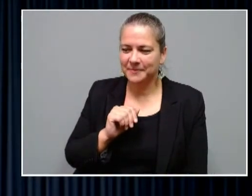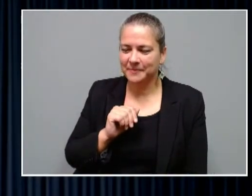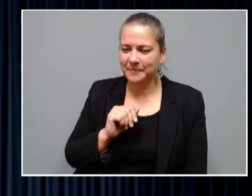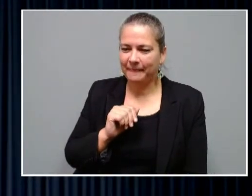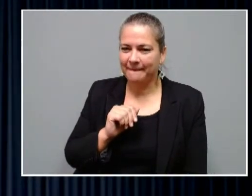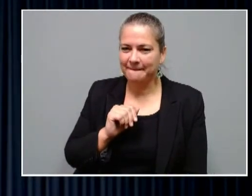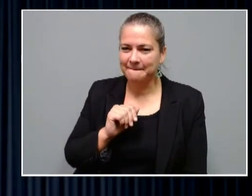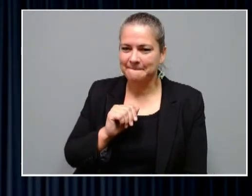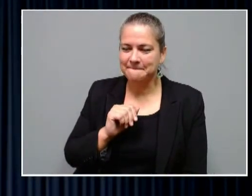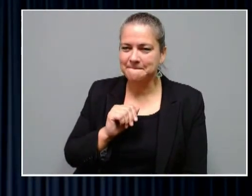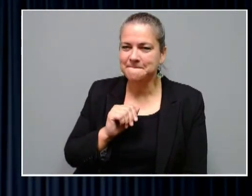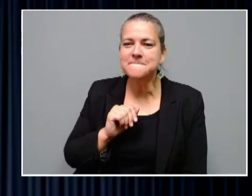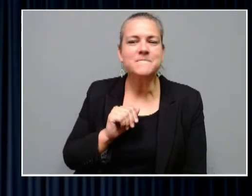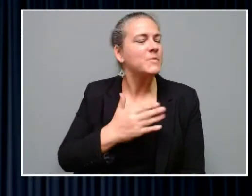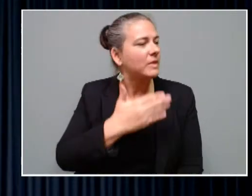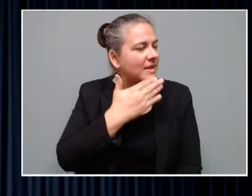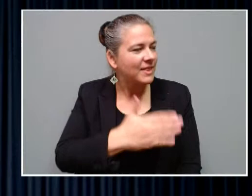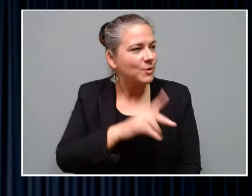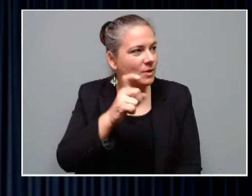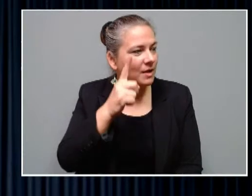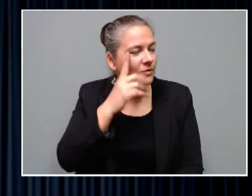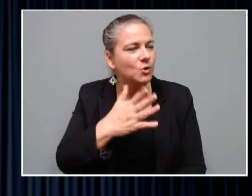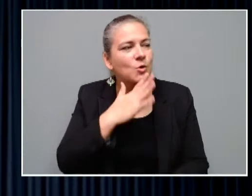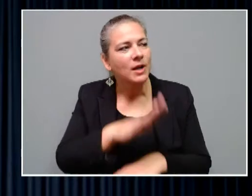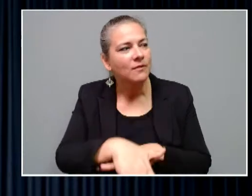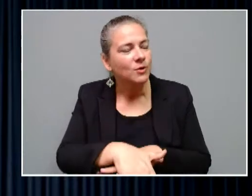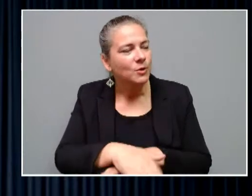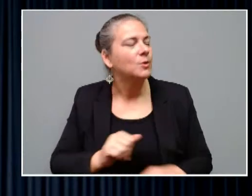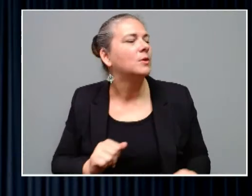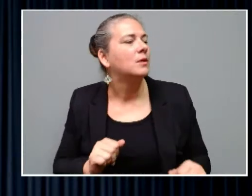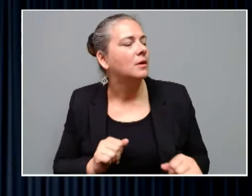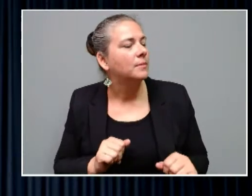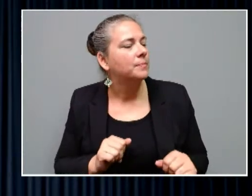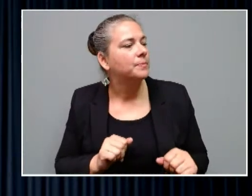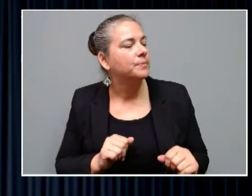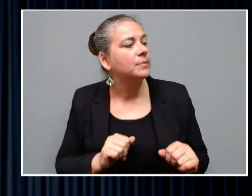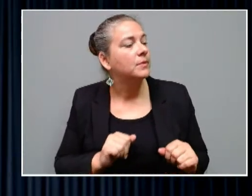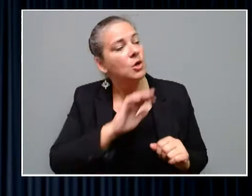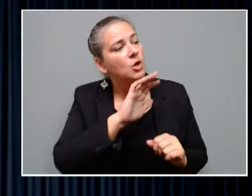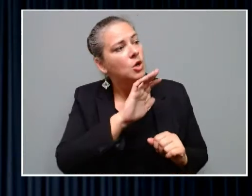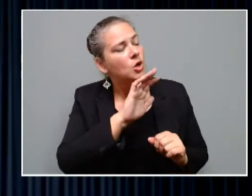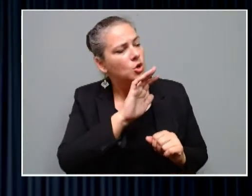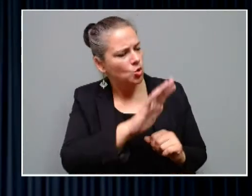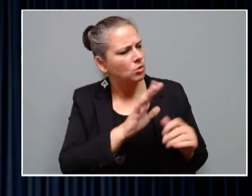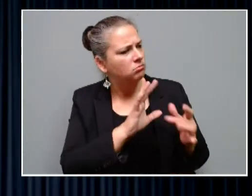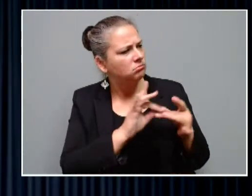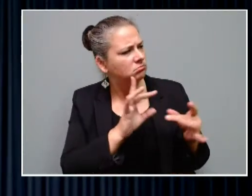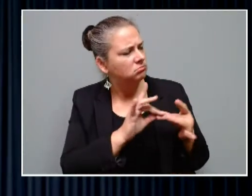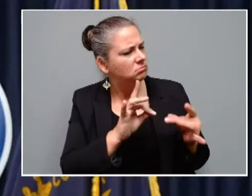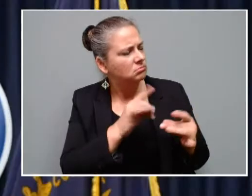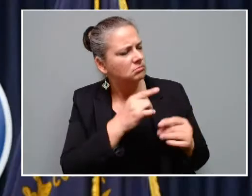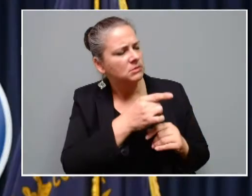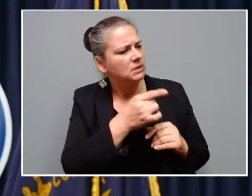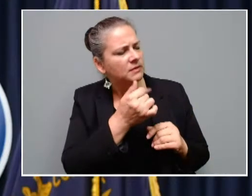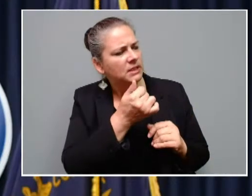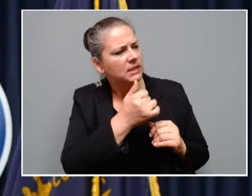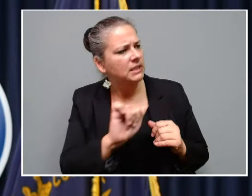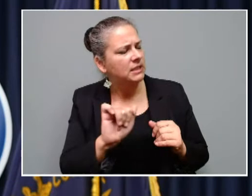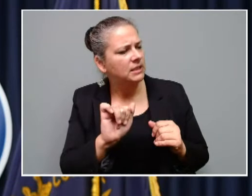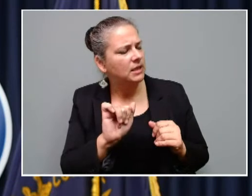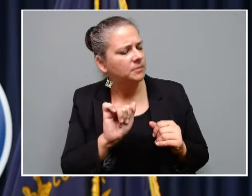Right. Thank you, Governor. Good afternoon. In your briefings, has there been consideration given to